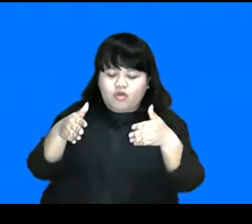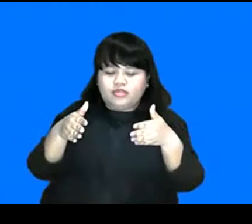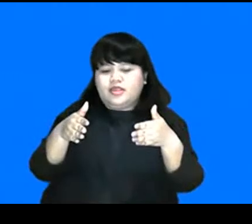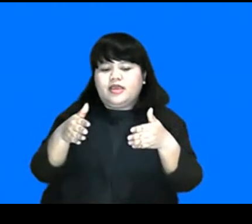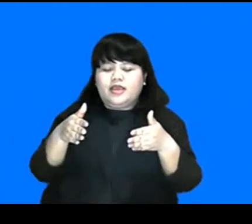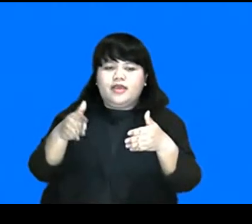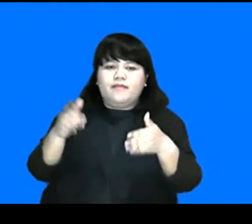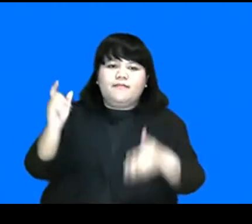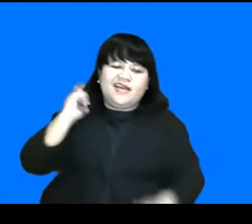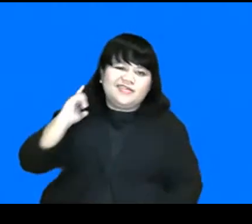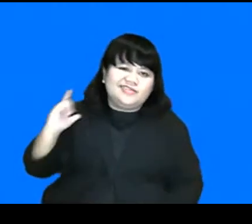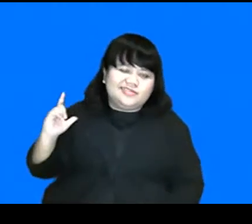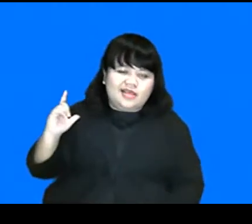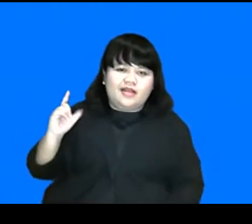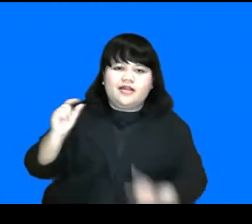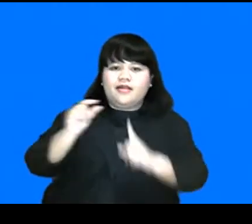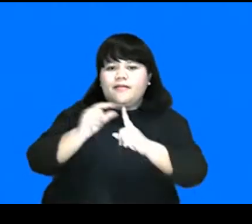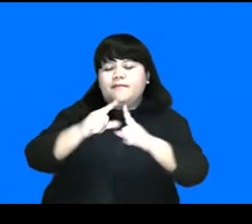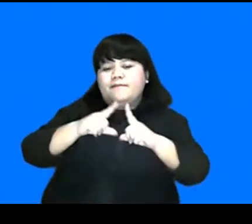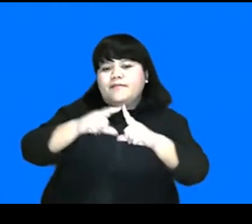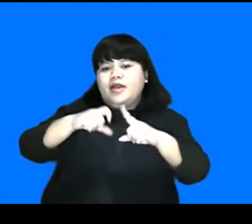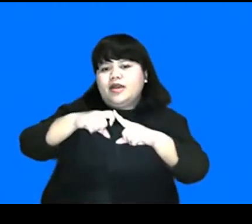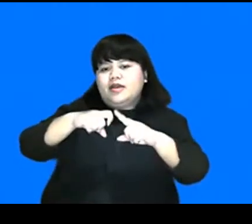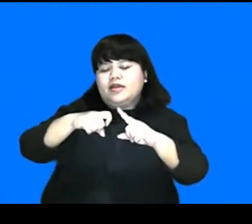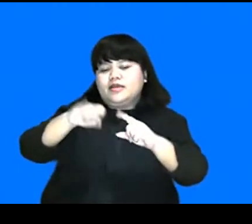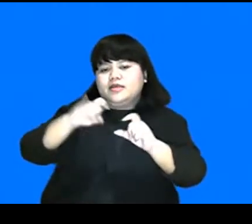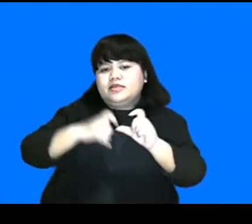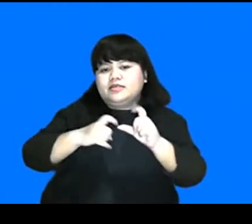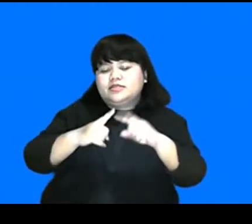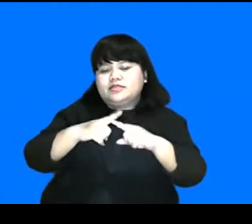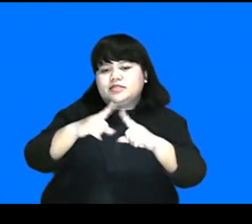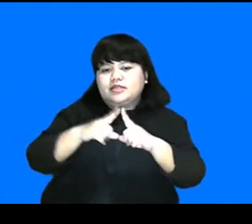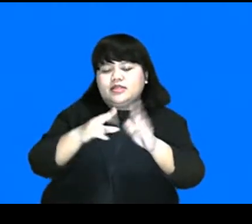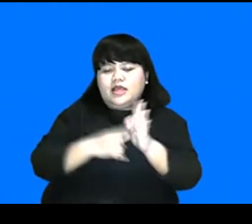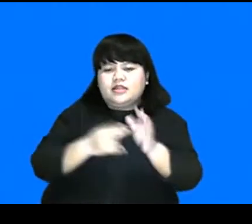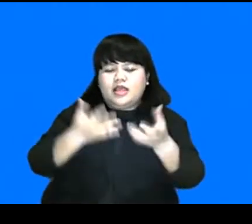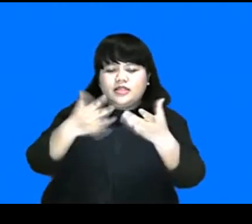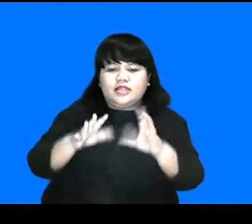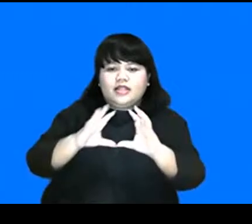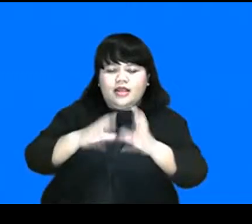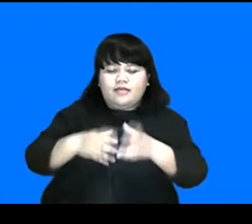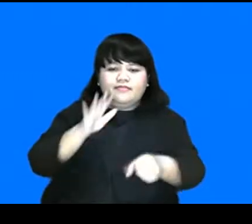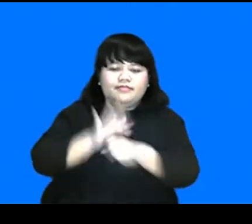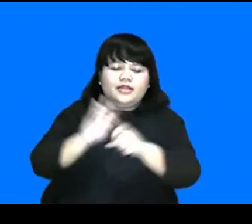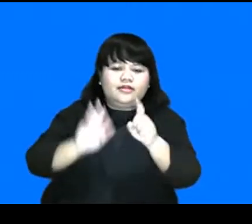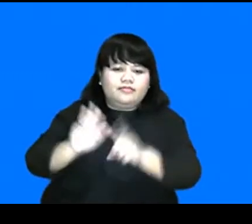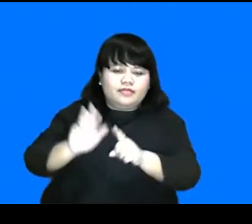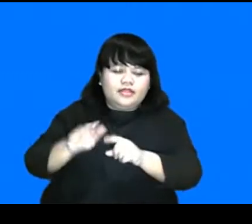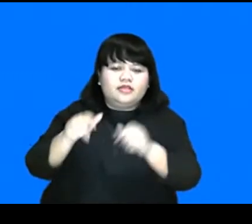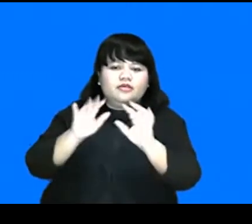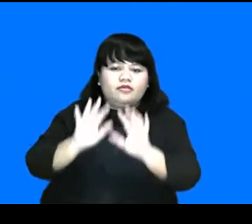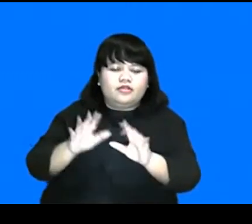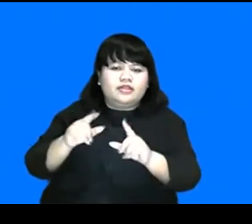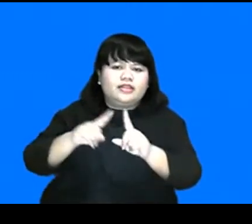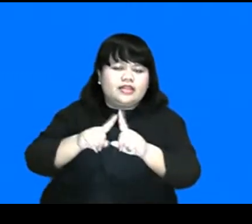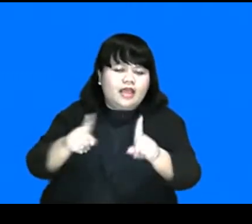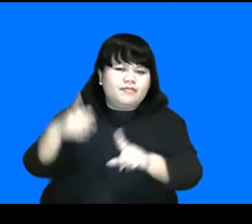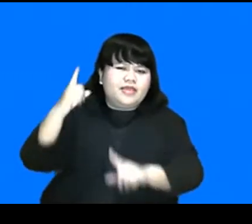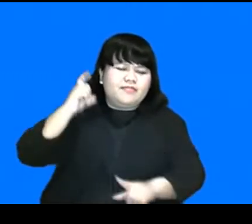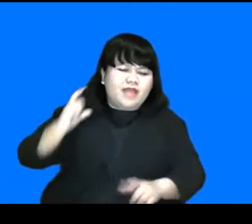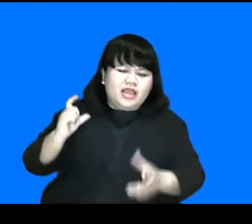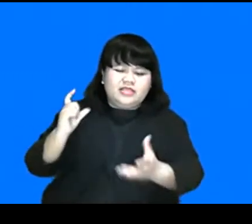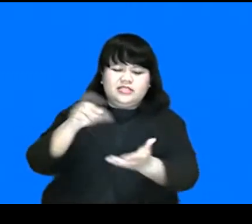post-pandemic. Pakistan is most vulnerable in South Asia regarding the climatic calamities.